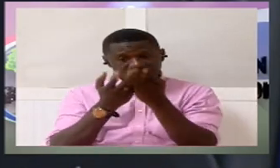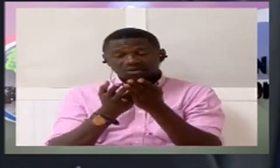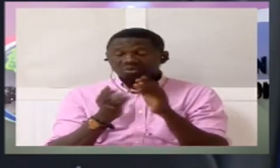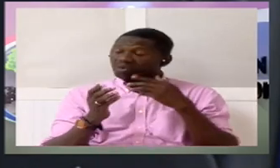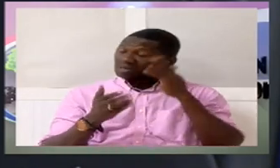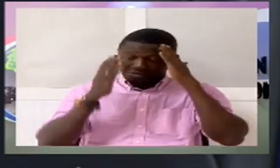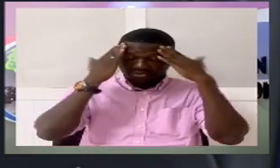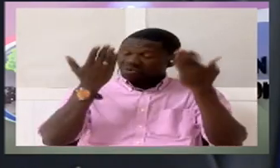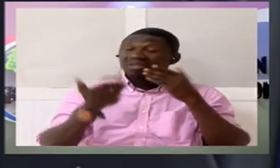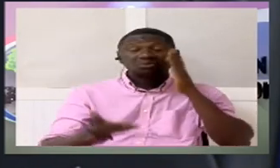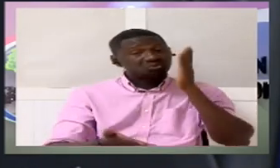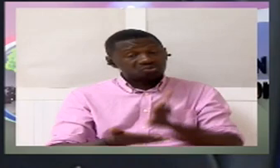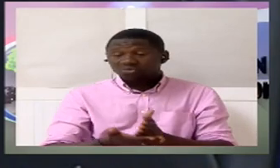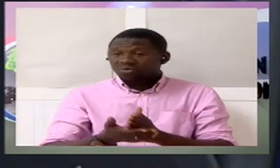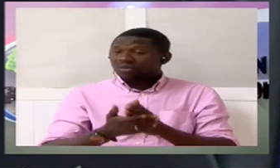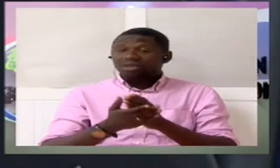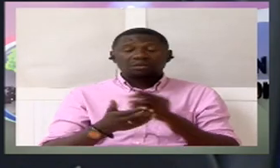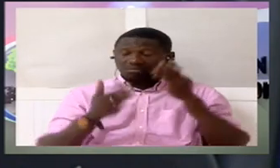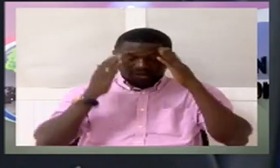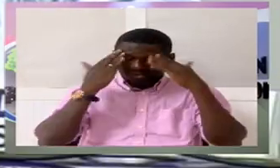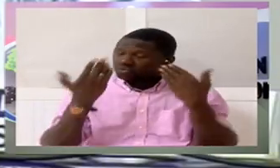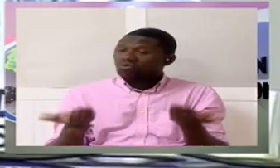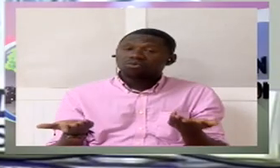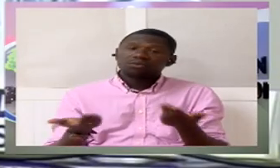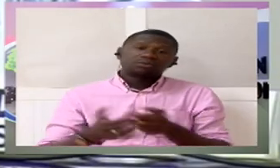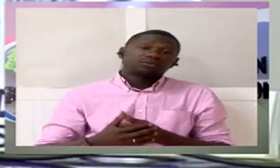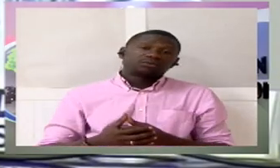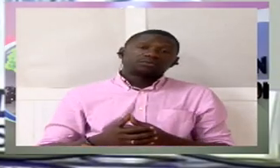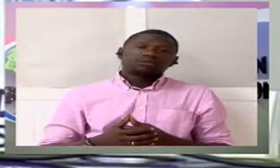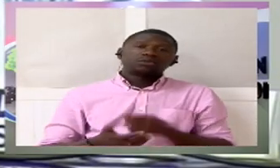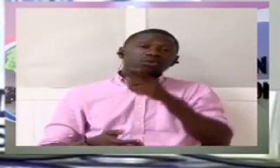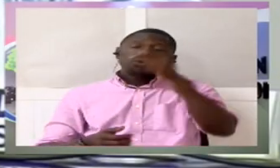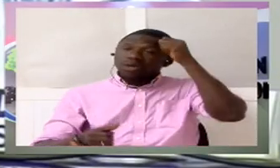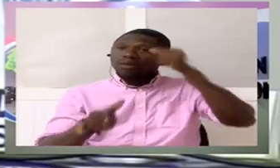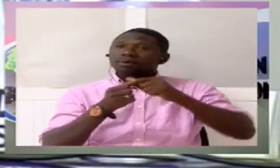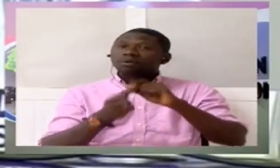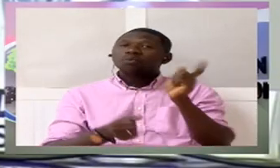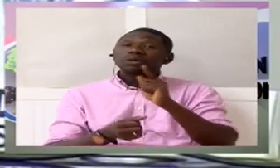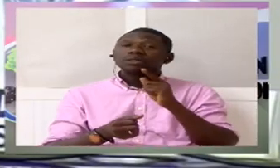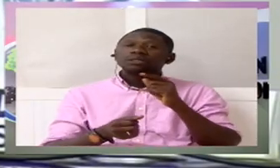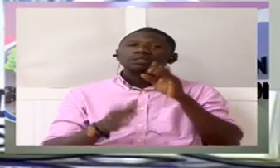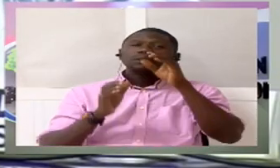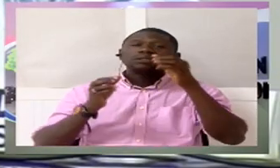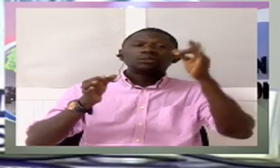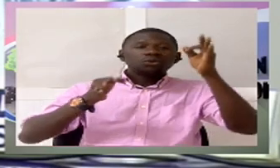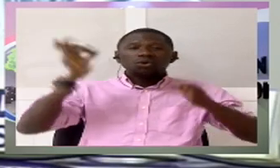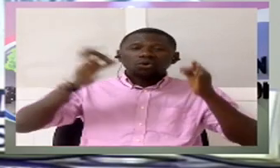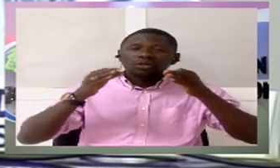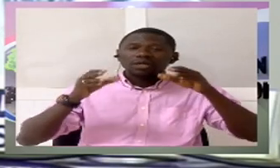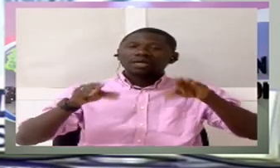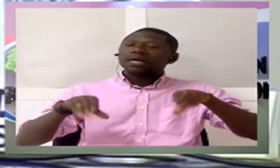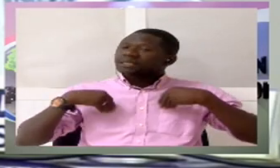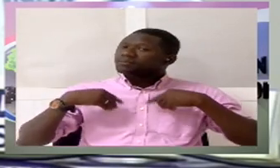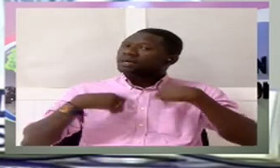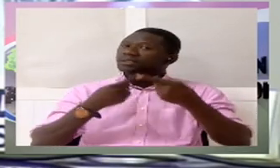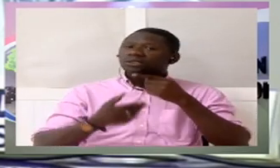the established truth, that was not said. Do you recall what the court accepted as the truth? Fo hakilo sibulala